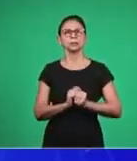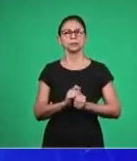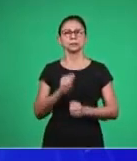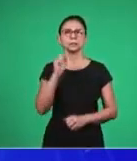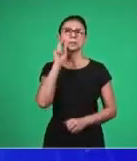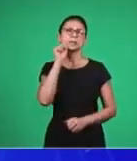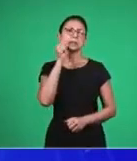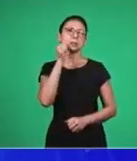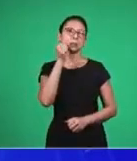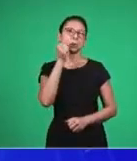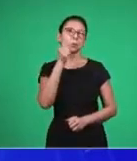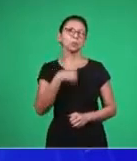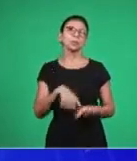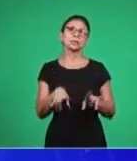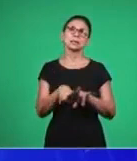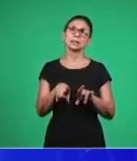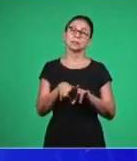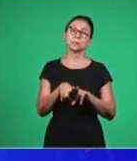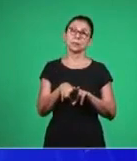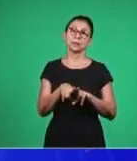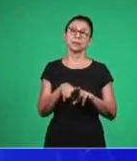and Alagoas.